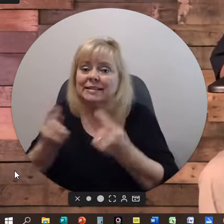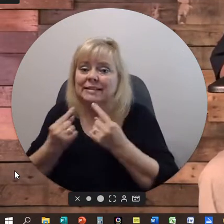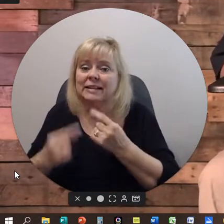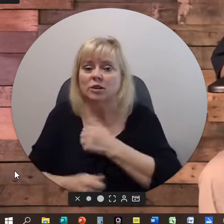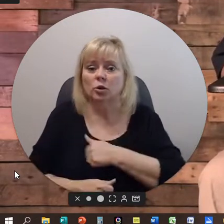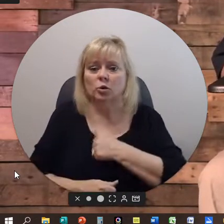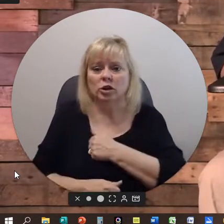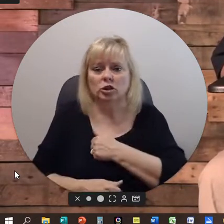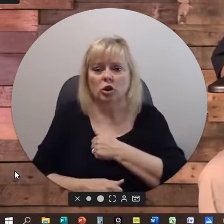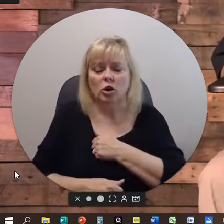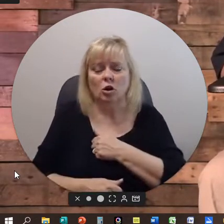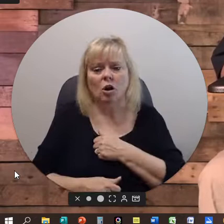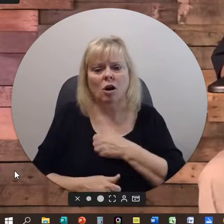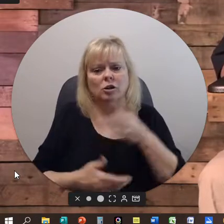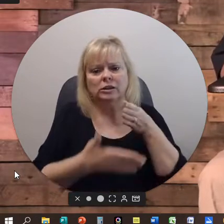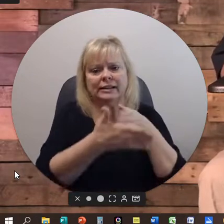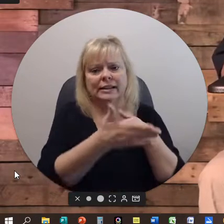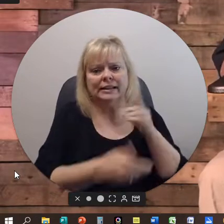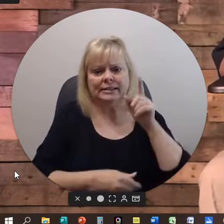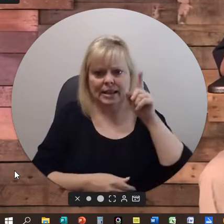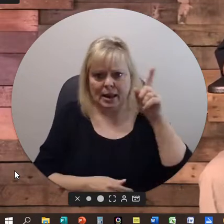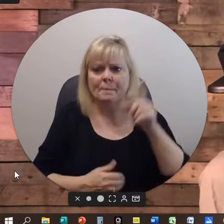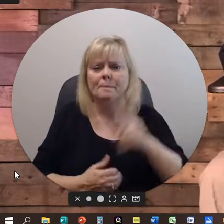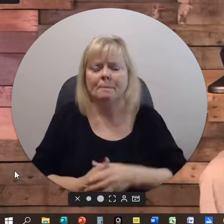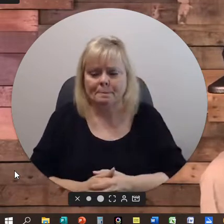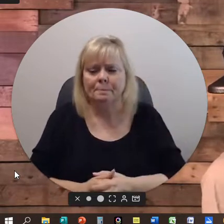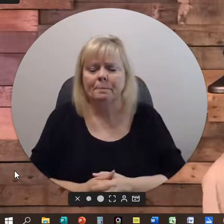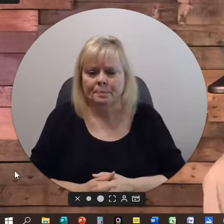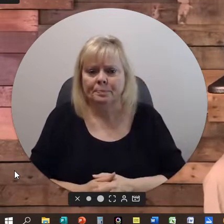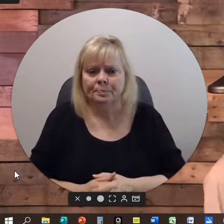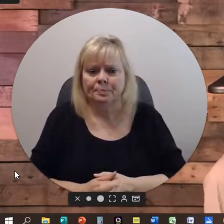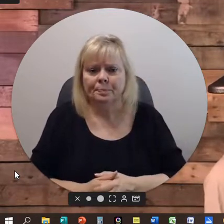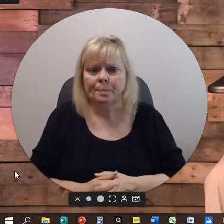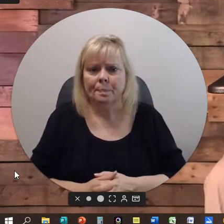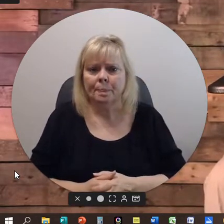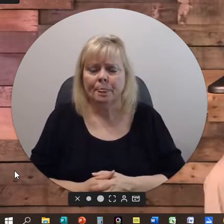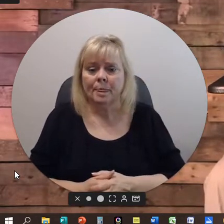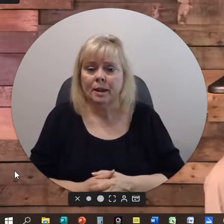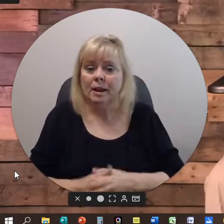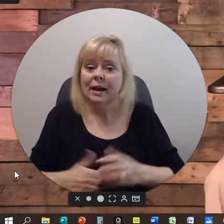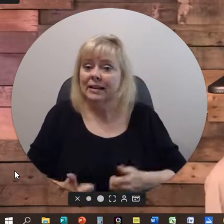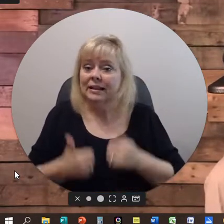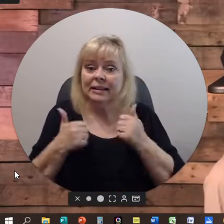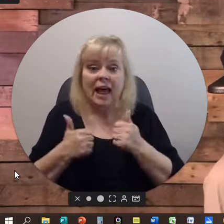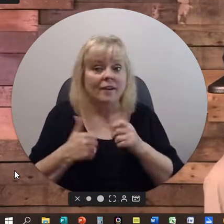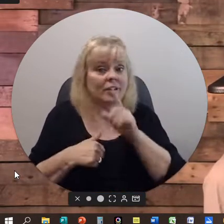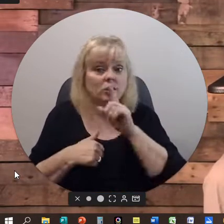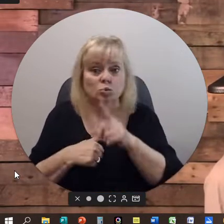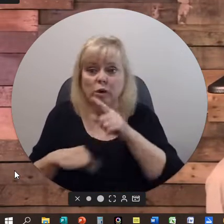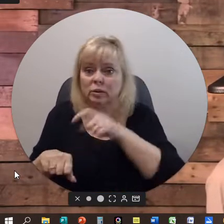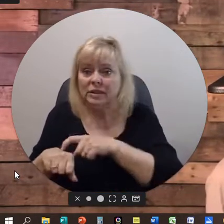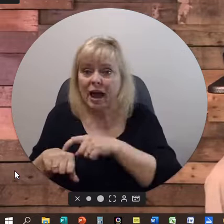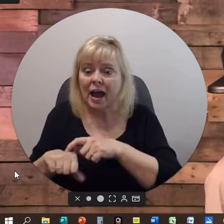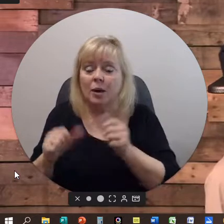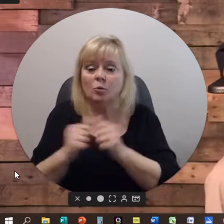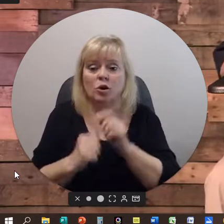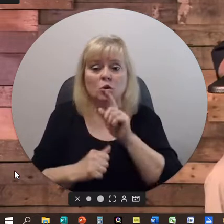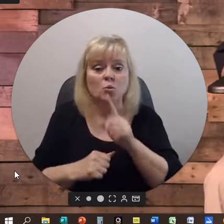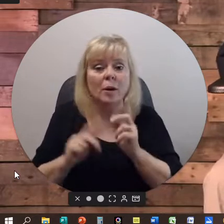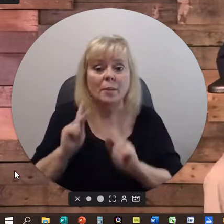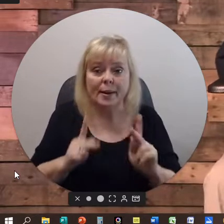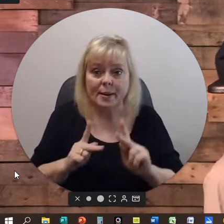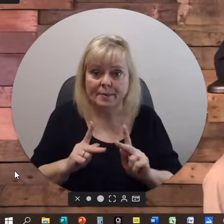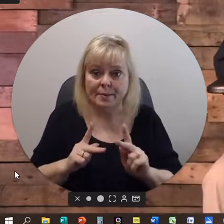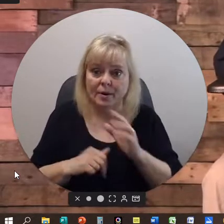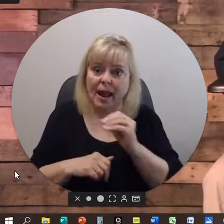us. Broken because life is played in real time with real people. And there are real consequences